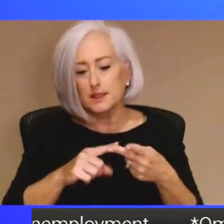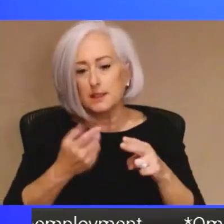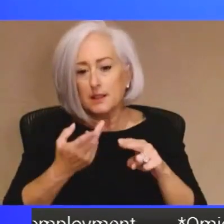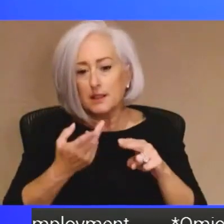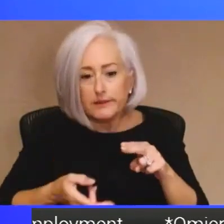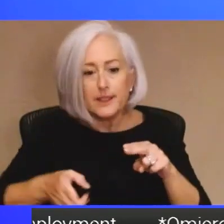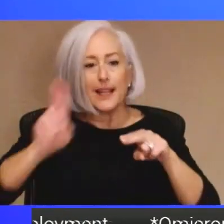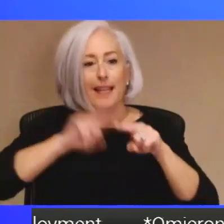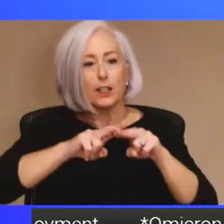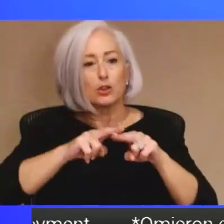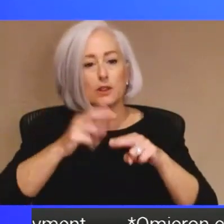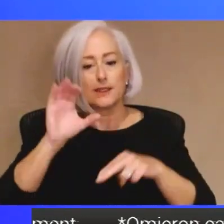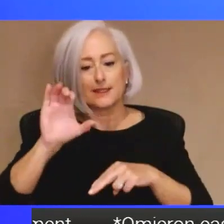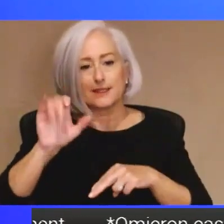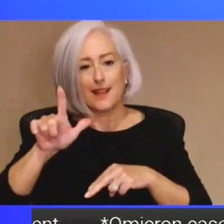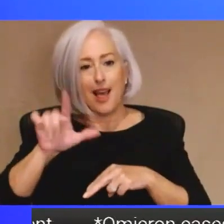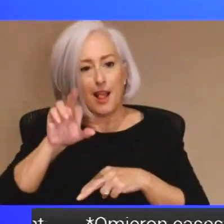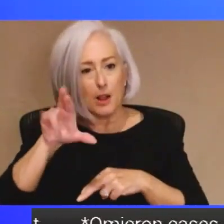all susceptible to this.